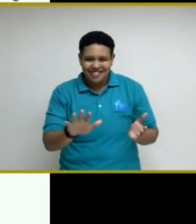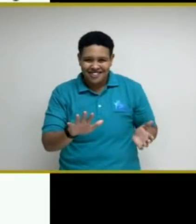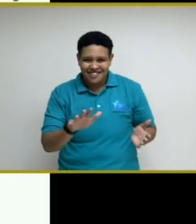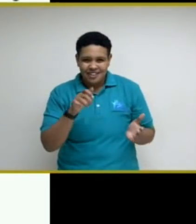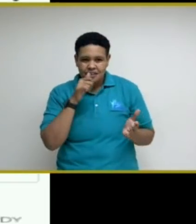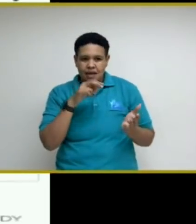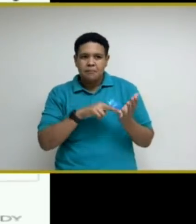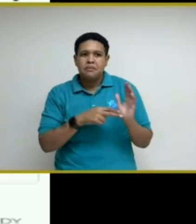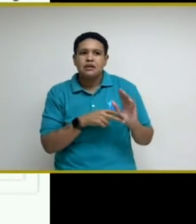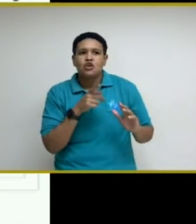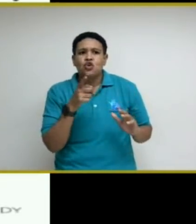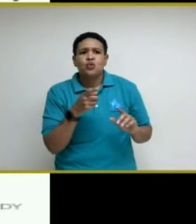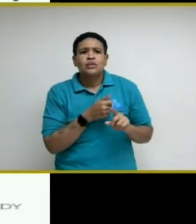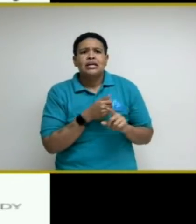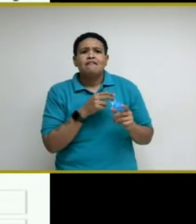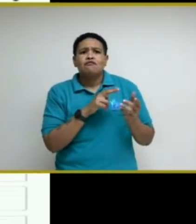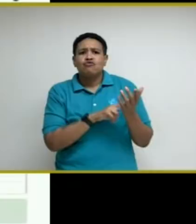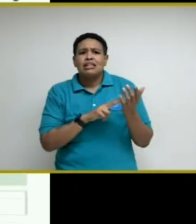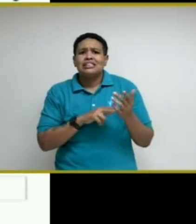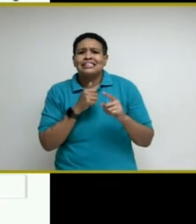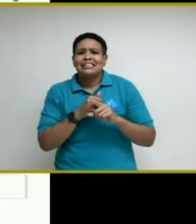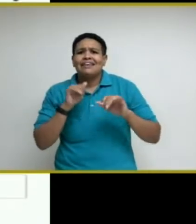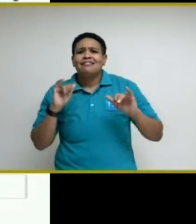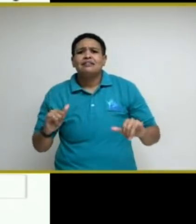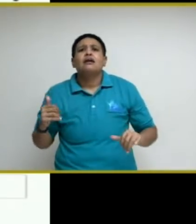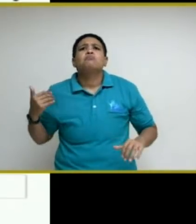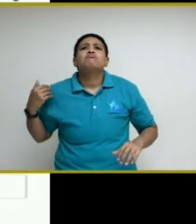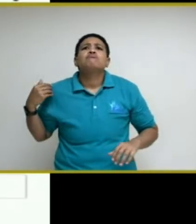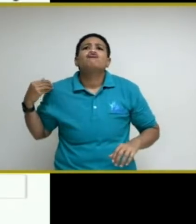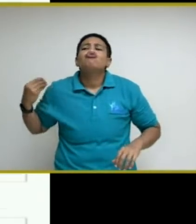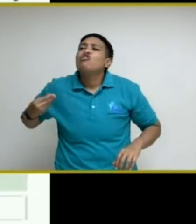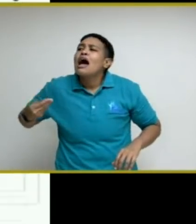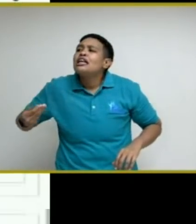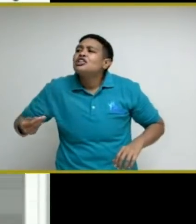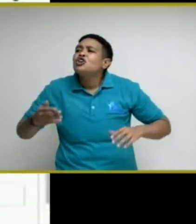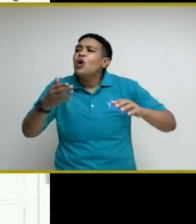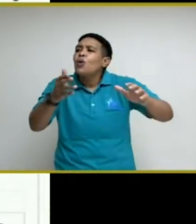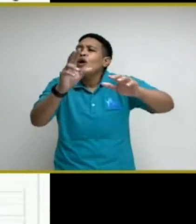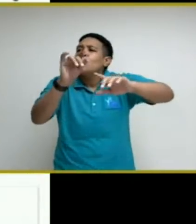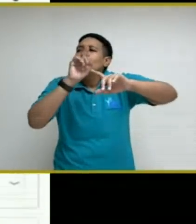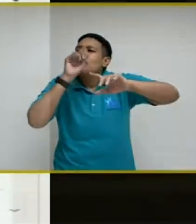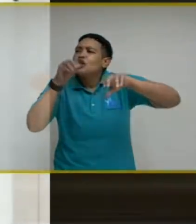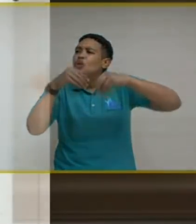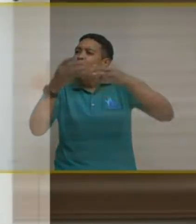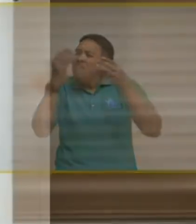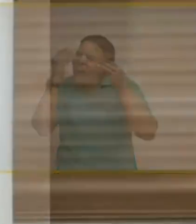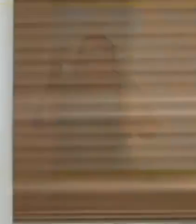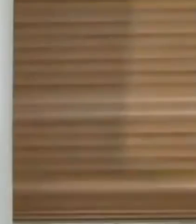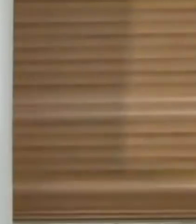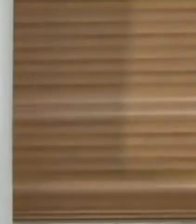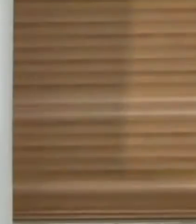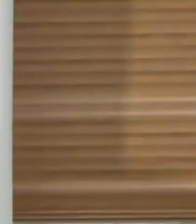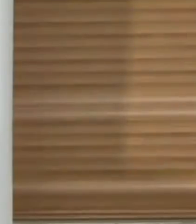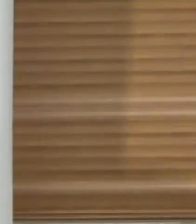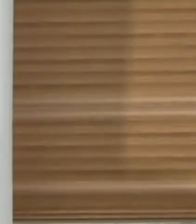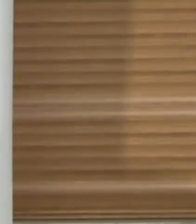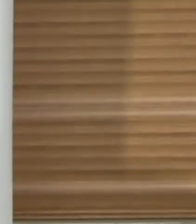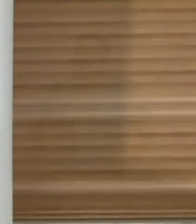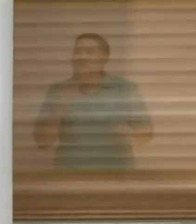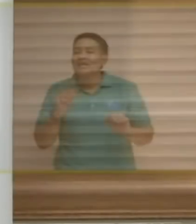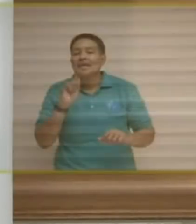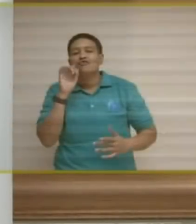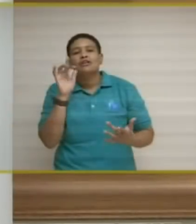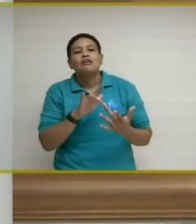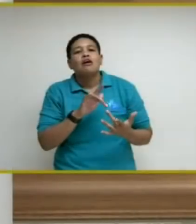you're registering in the traditional sense. It's really to provide information so then we can be in